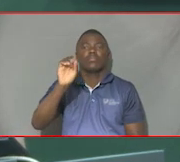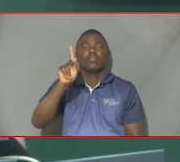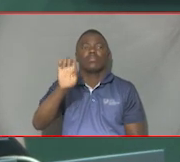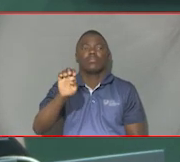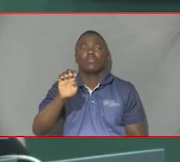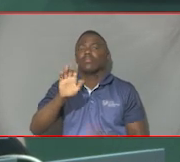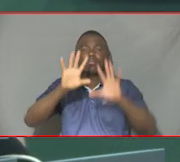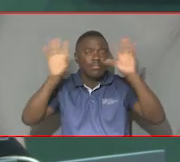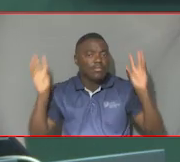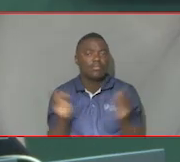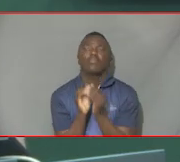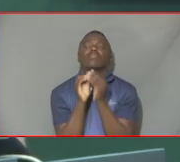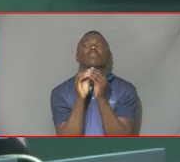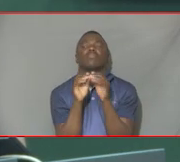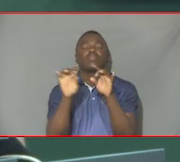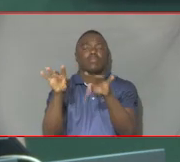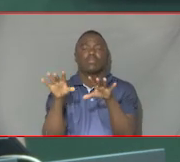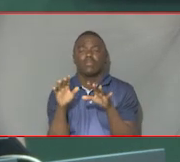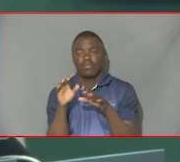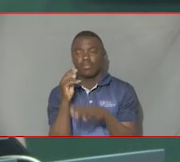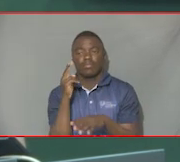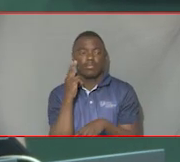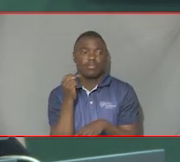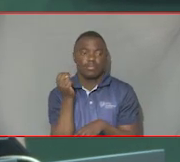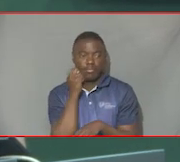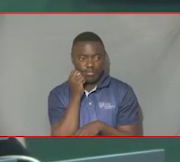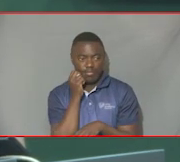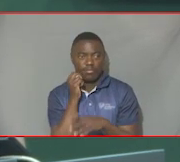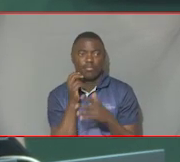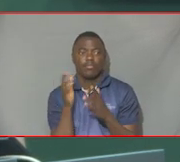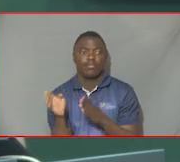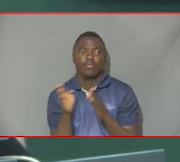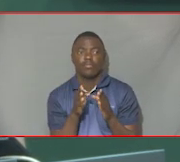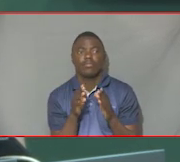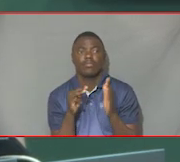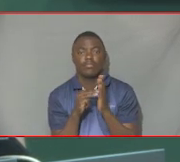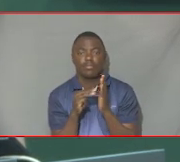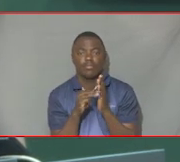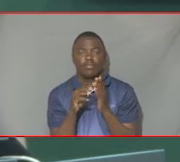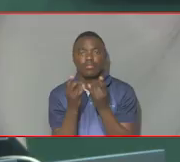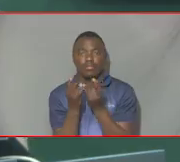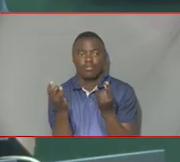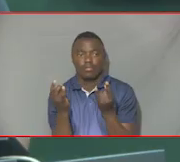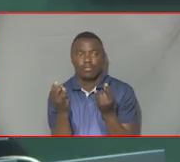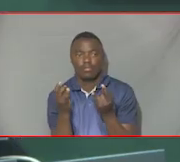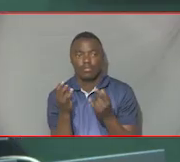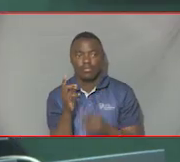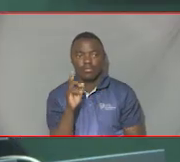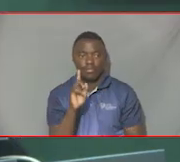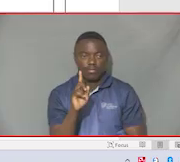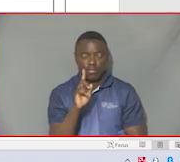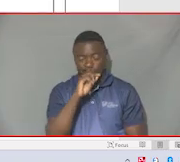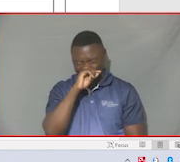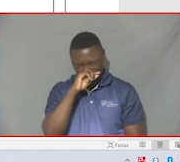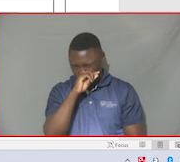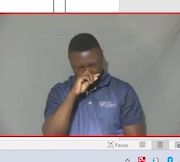the final exam in November. And then we're going to do grade 12 statistics. Right, people, all I